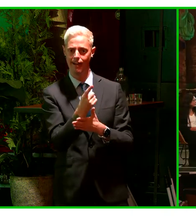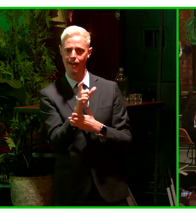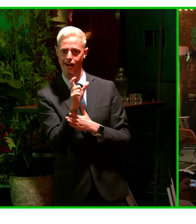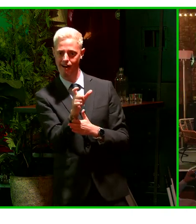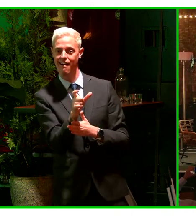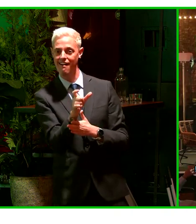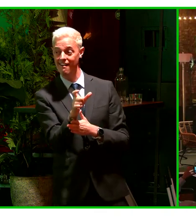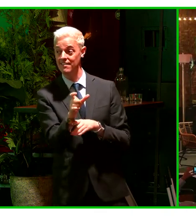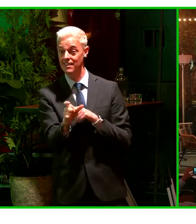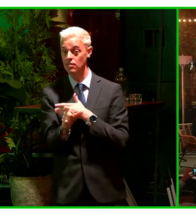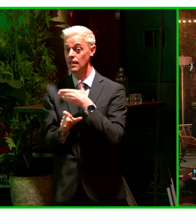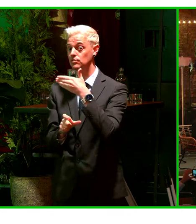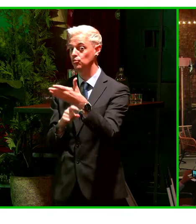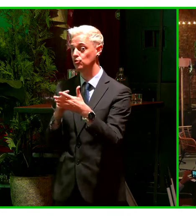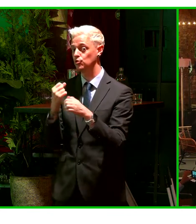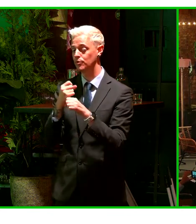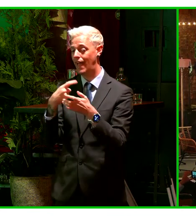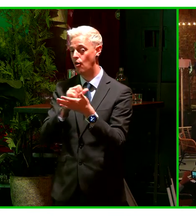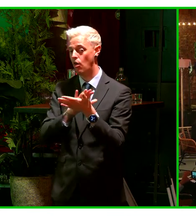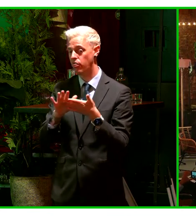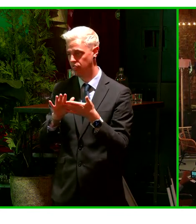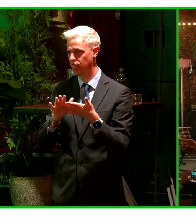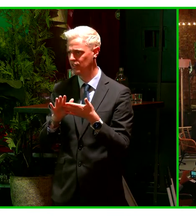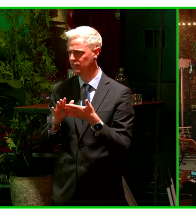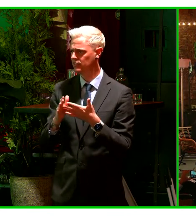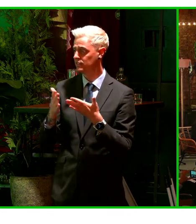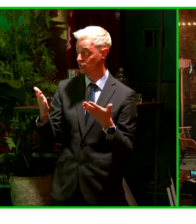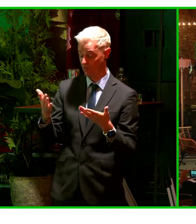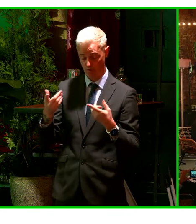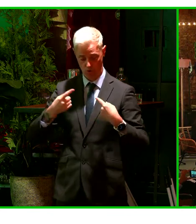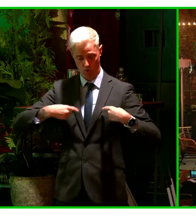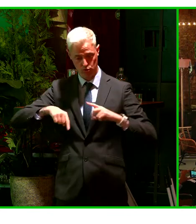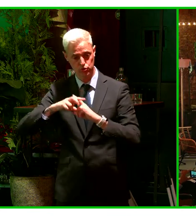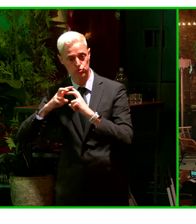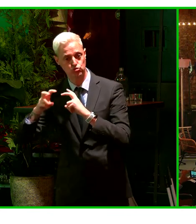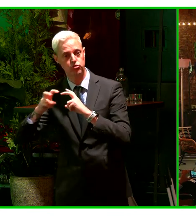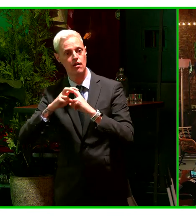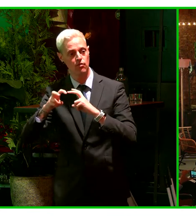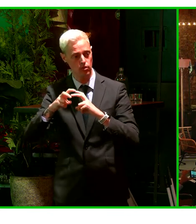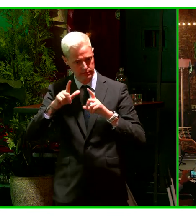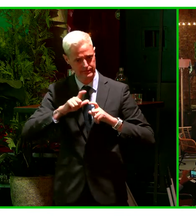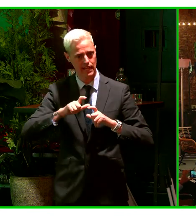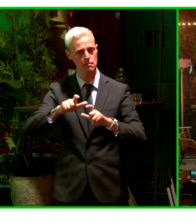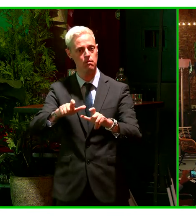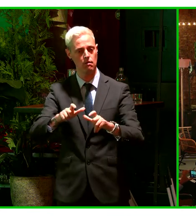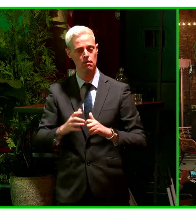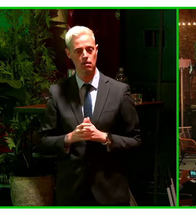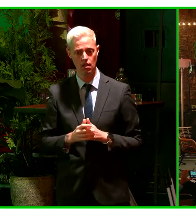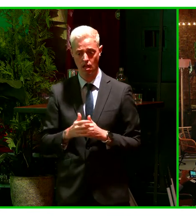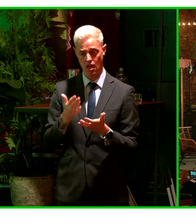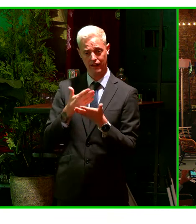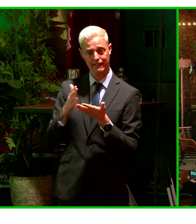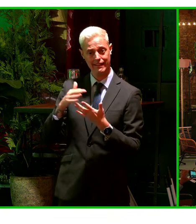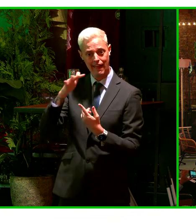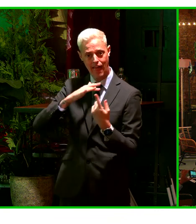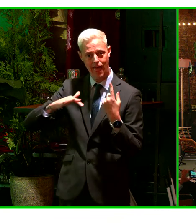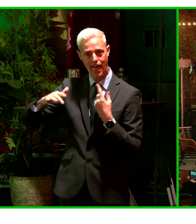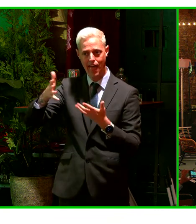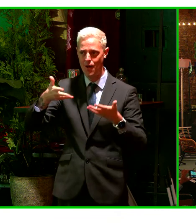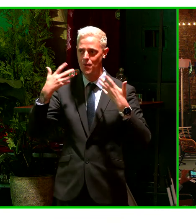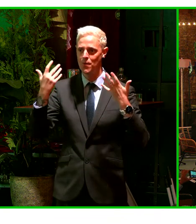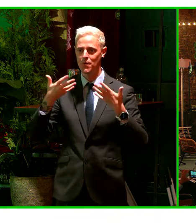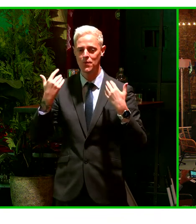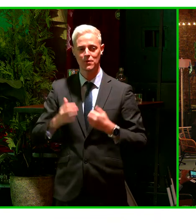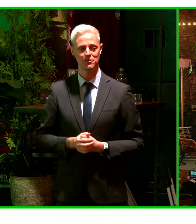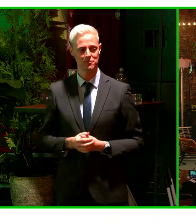now, Gareth. You know, the opportunity for us to travel more sustainably, for us to have cleaner air. But let's talk about